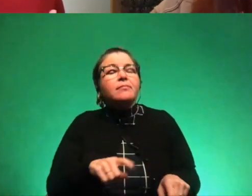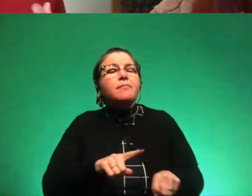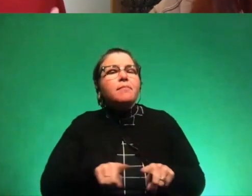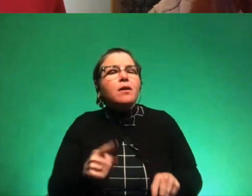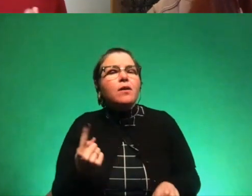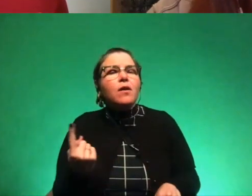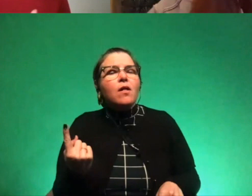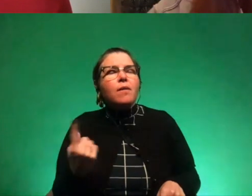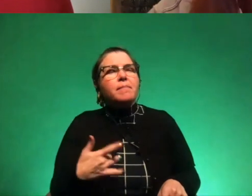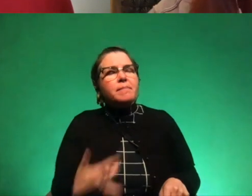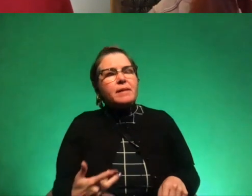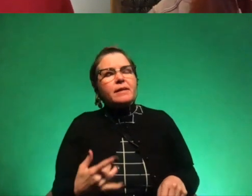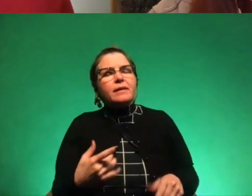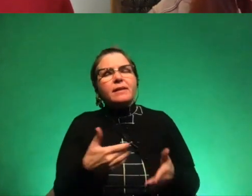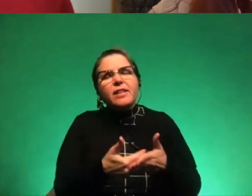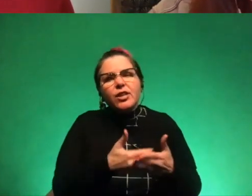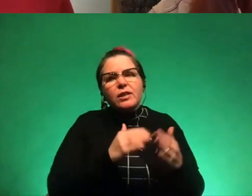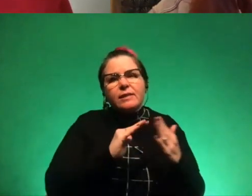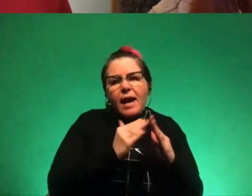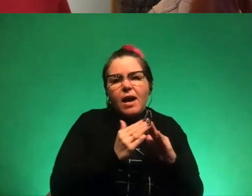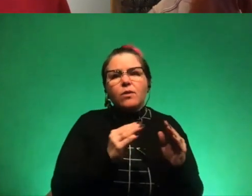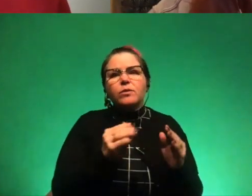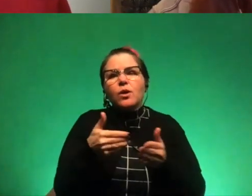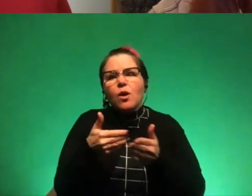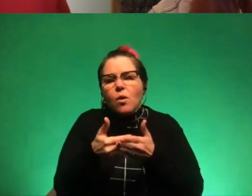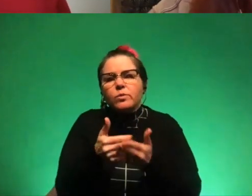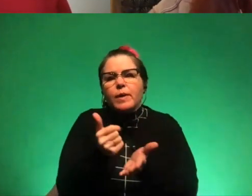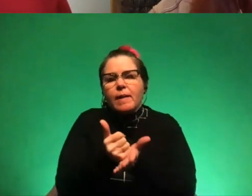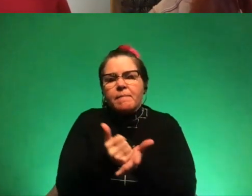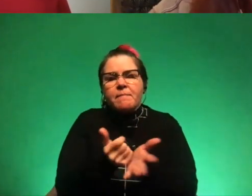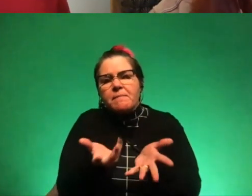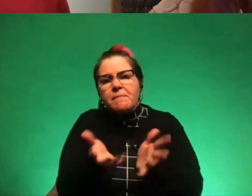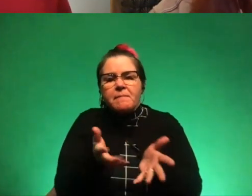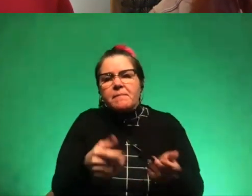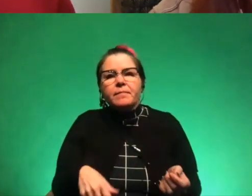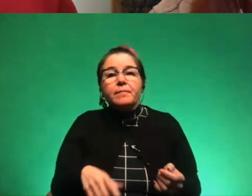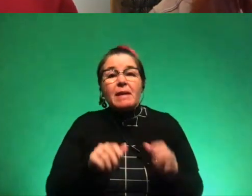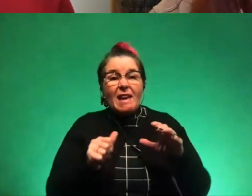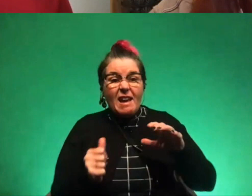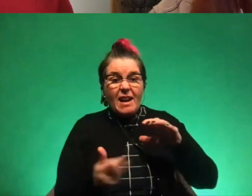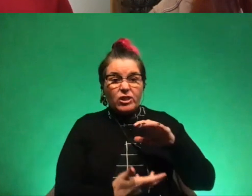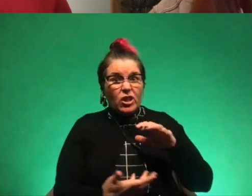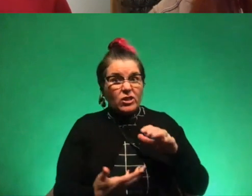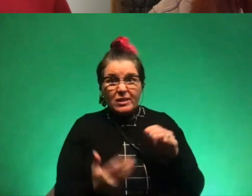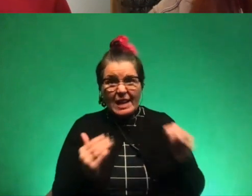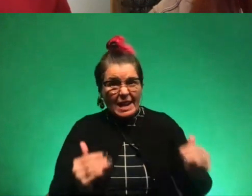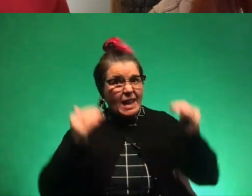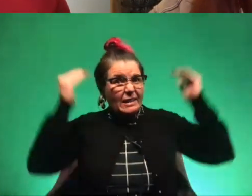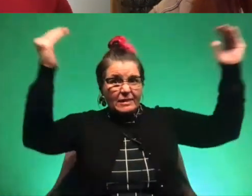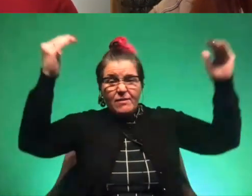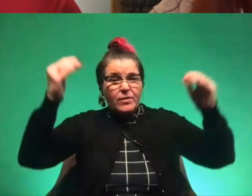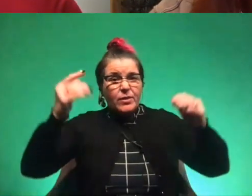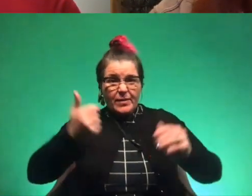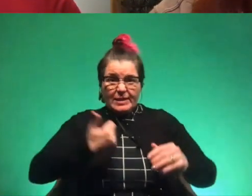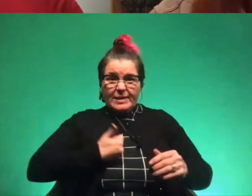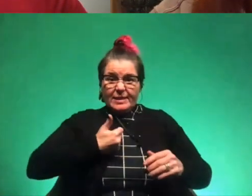you know, you're generally sort of near towns and, or, you know, you can be close to help. Antarctica is next level in terms of being